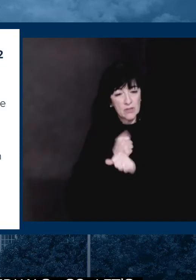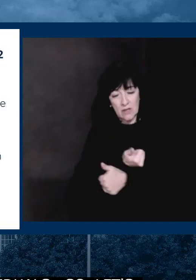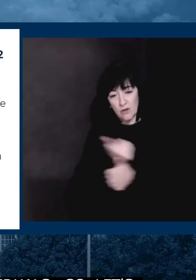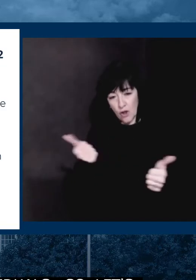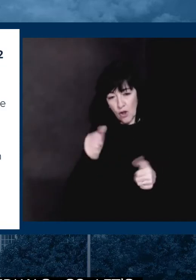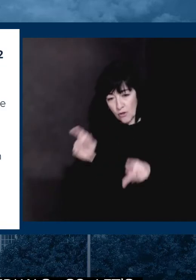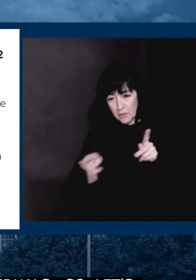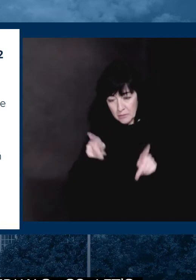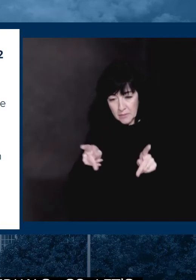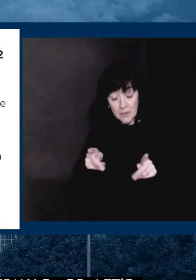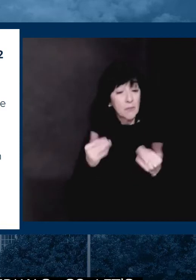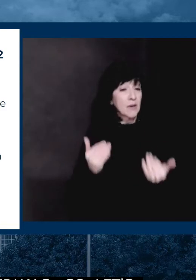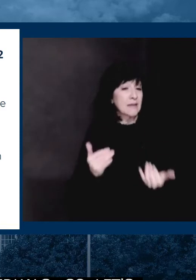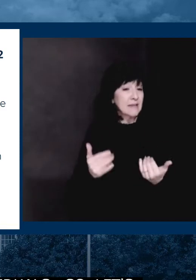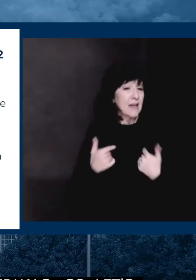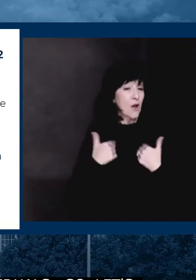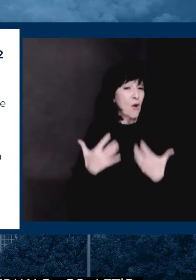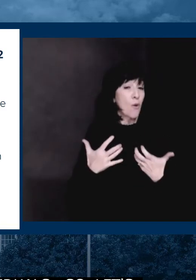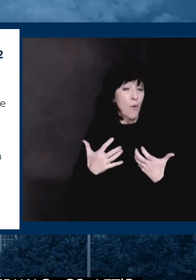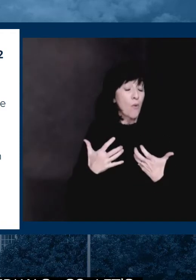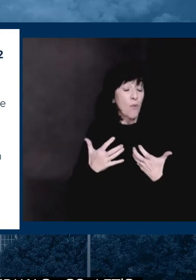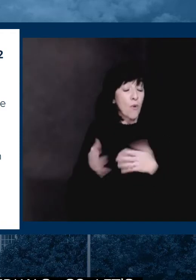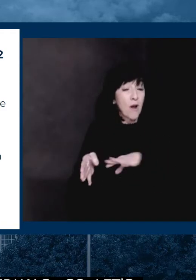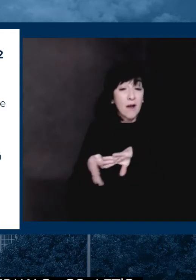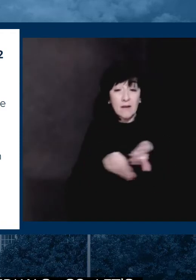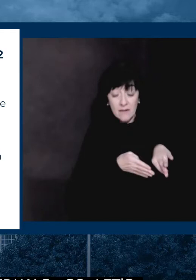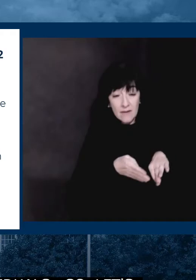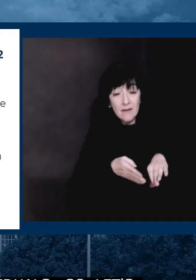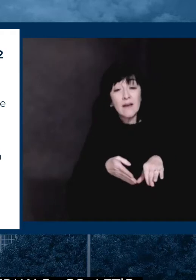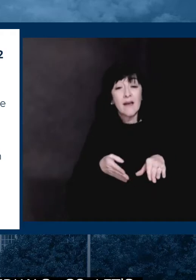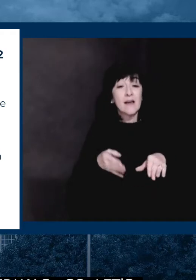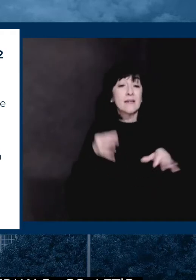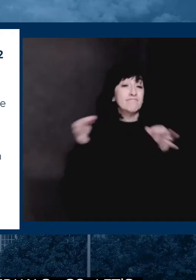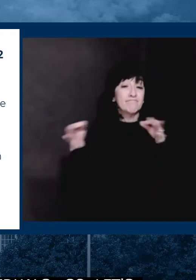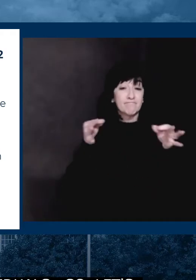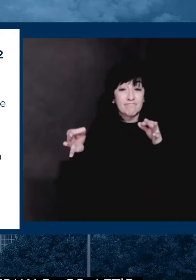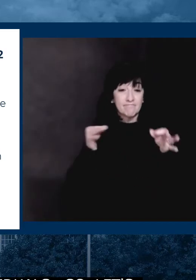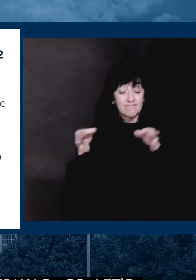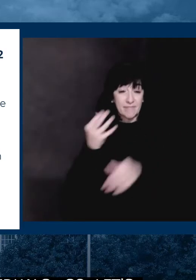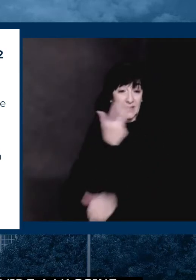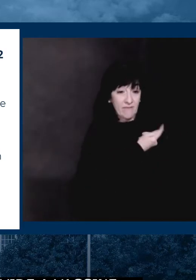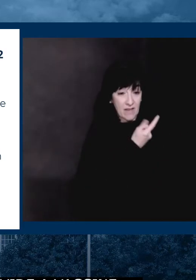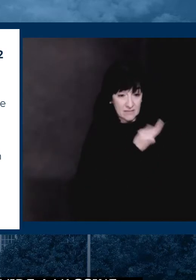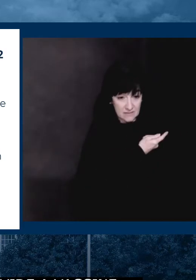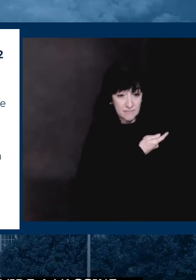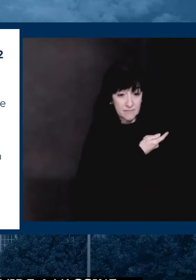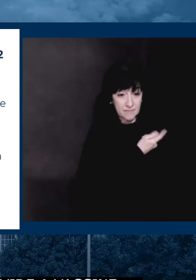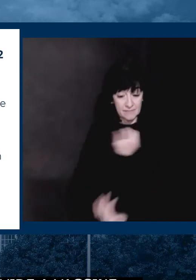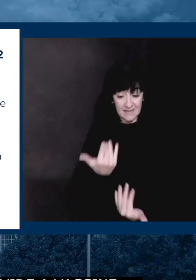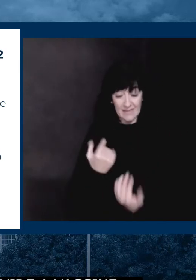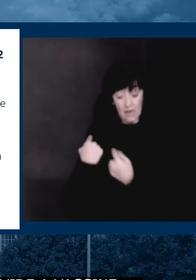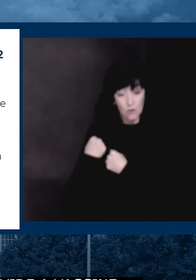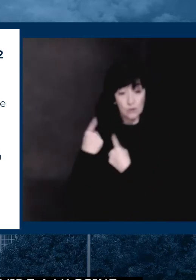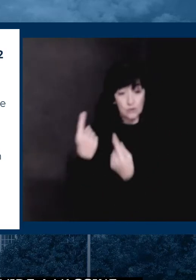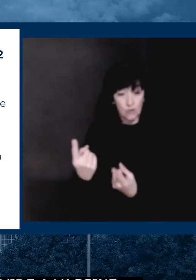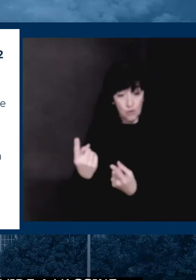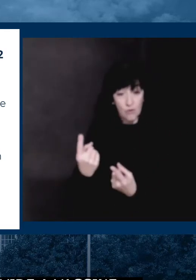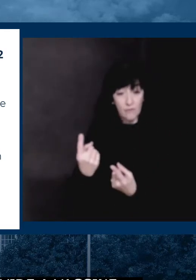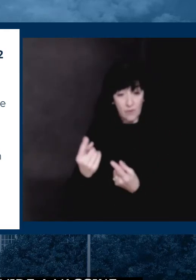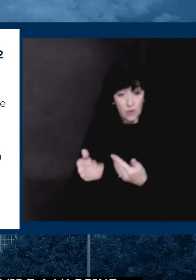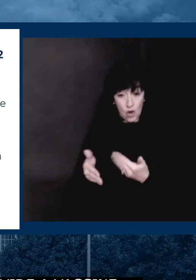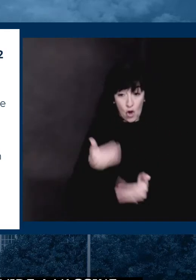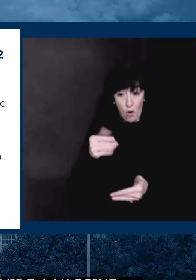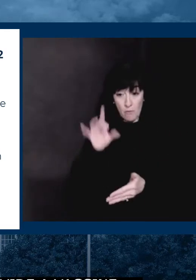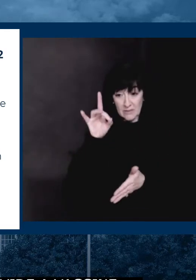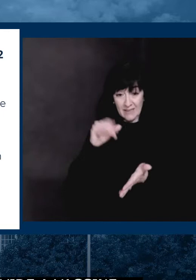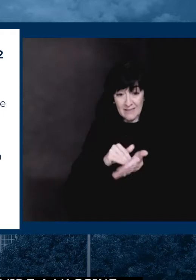to provide a vaccine update. At this point, we know of almost 8,500 vaccines that have been